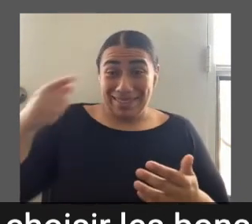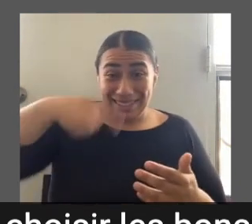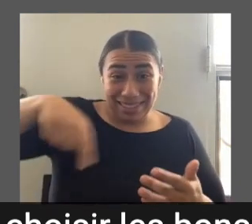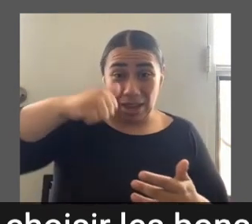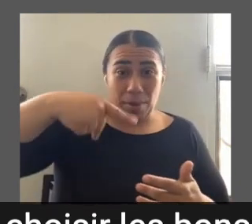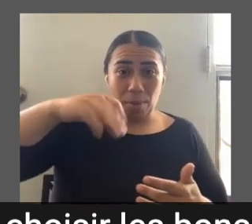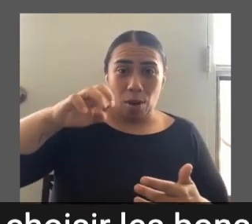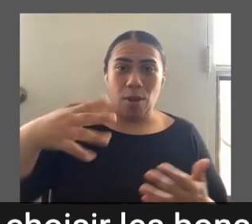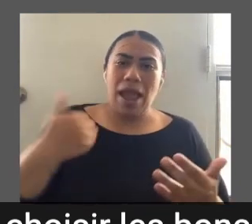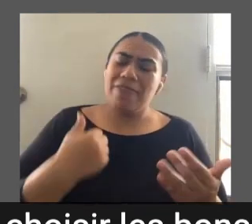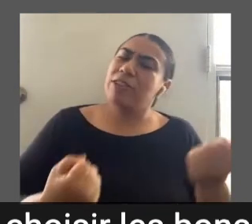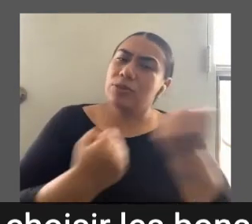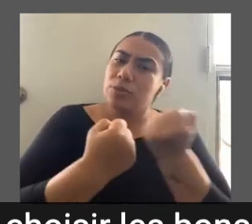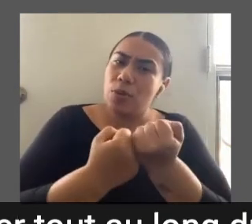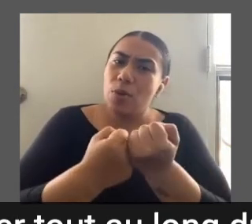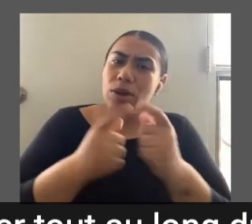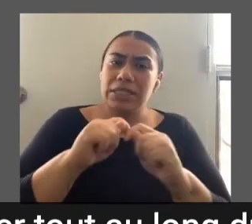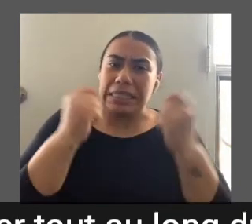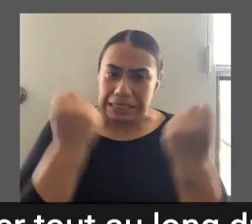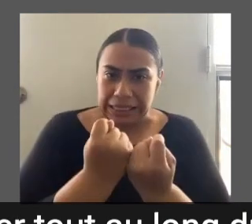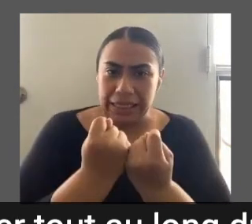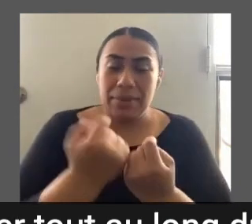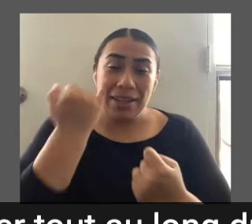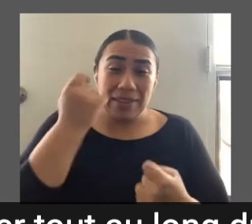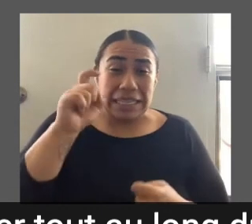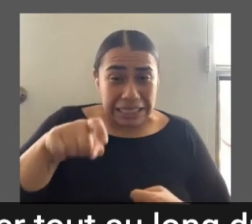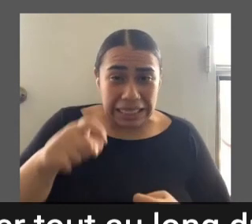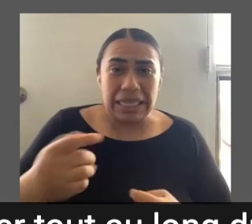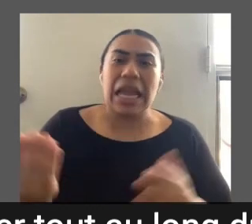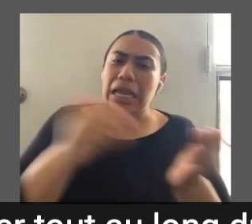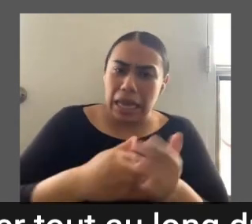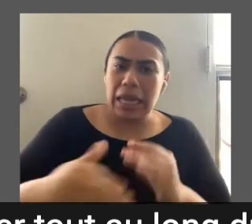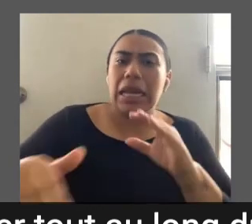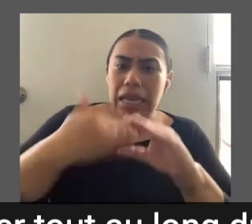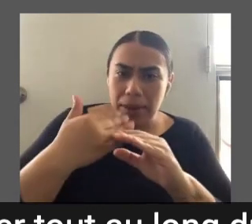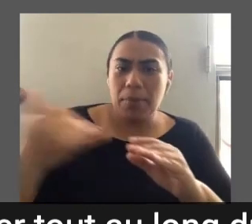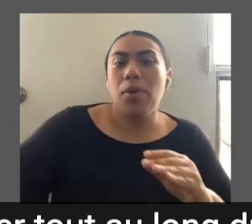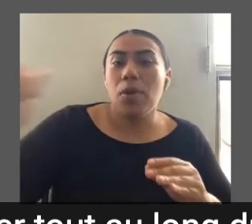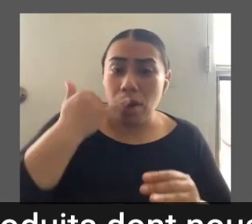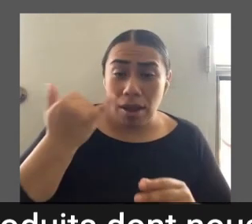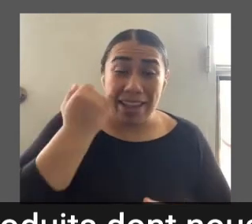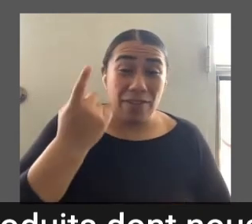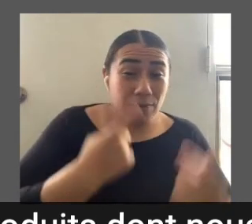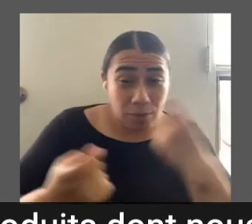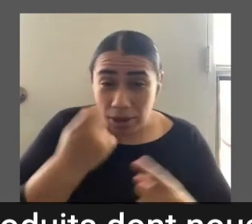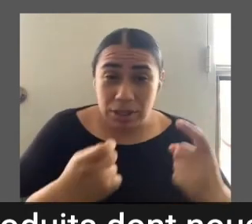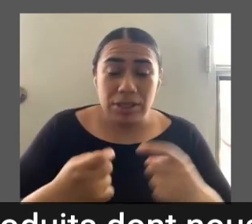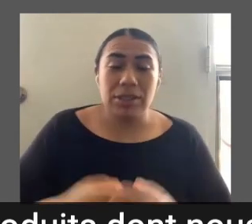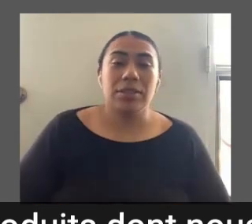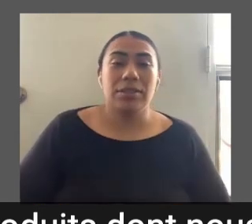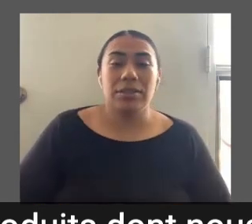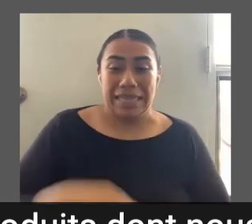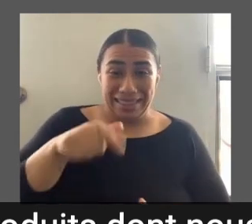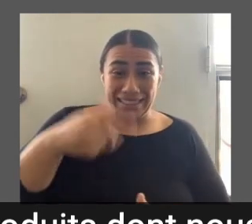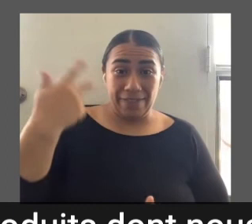team can help you choose the right products, get you started on dosing, and guide you along the way. If you have